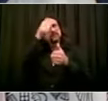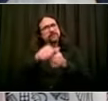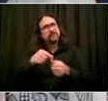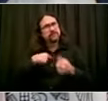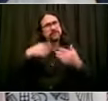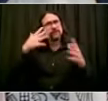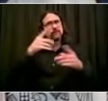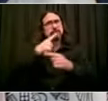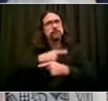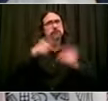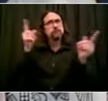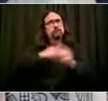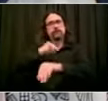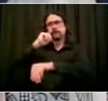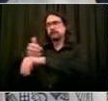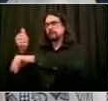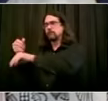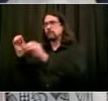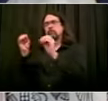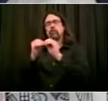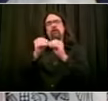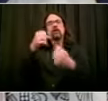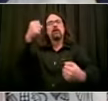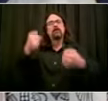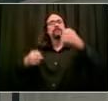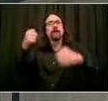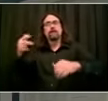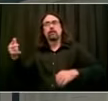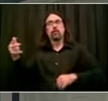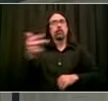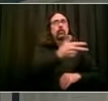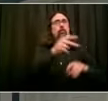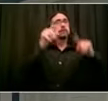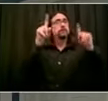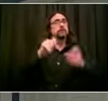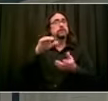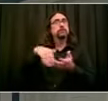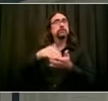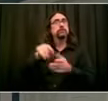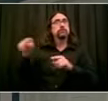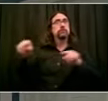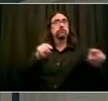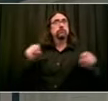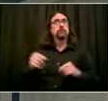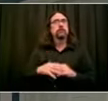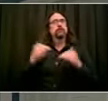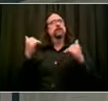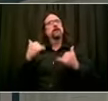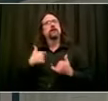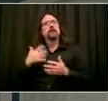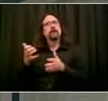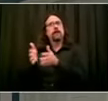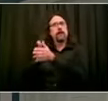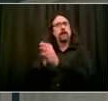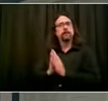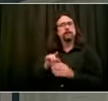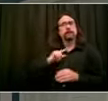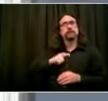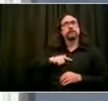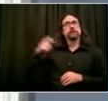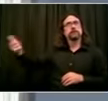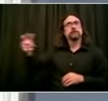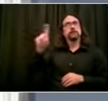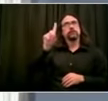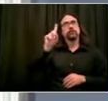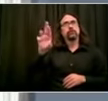Test and Trace Corps, Dr. Ted Long. Thank you, sir. Testing is important because it gives us a line of sight